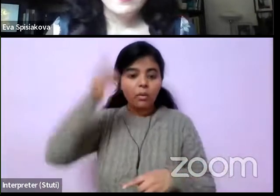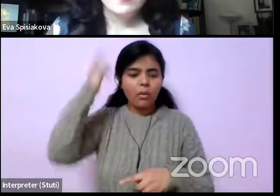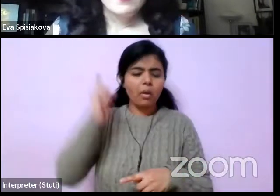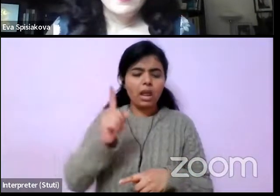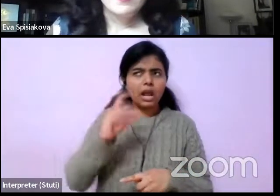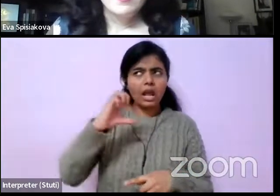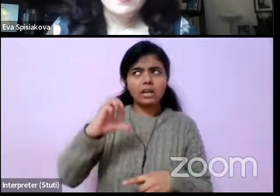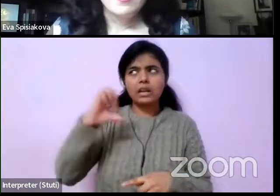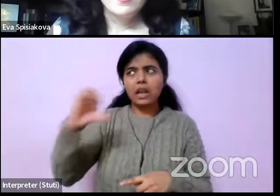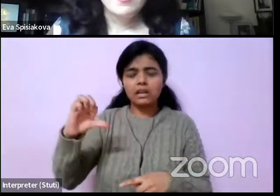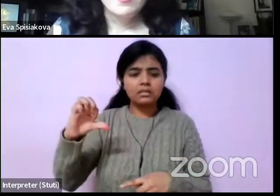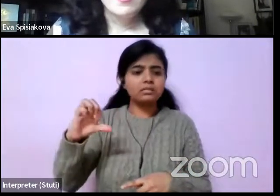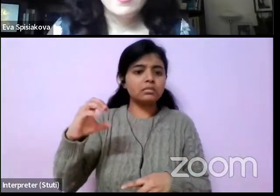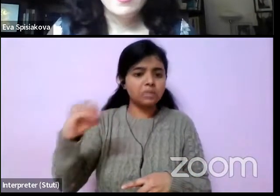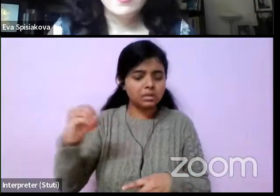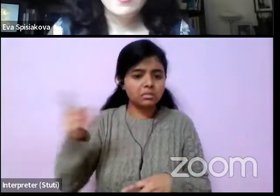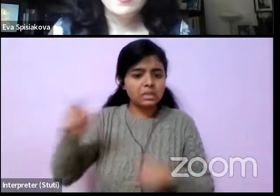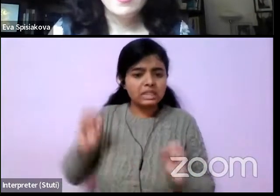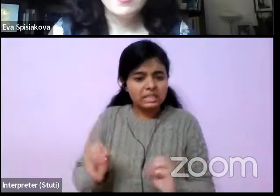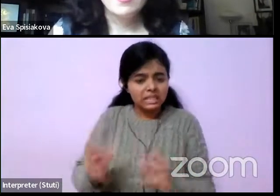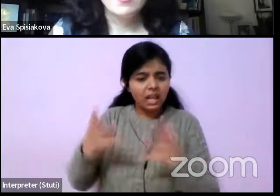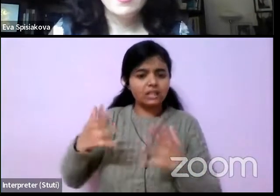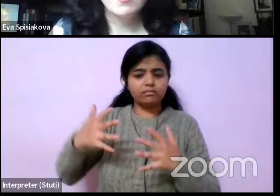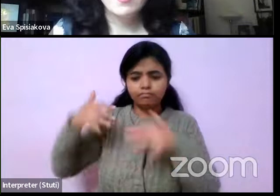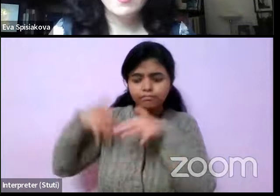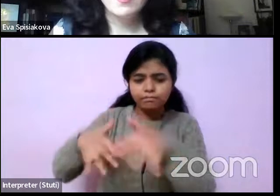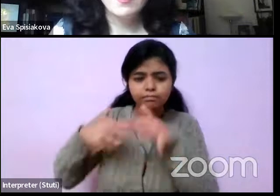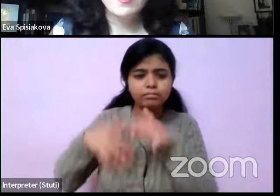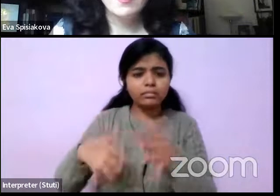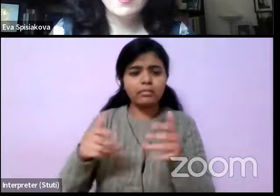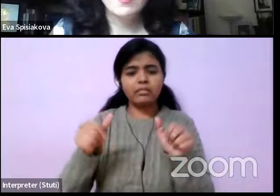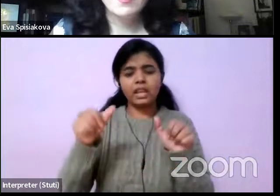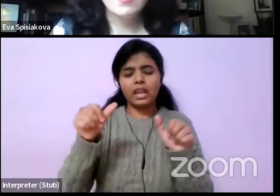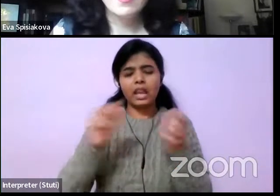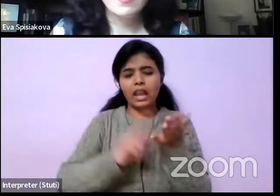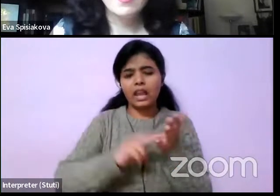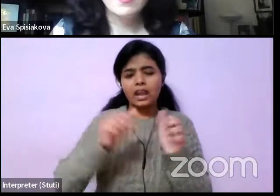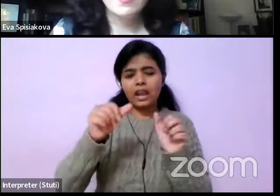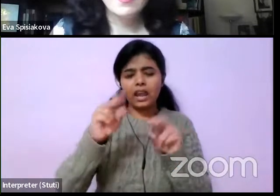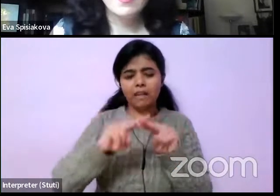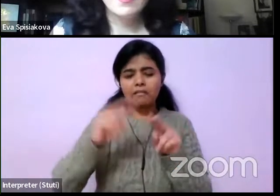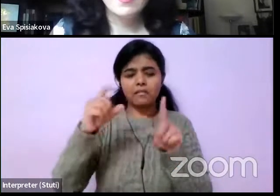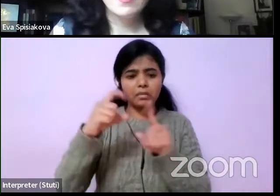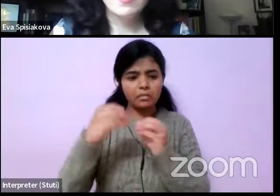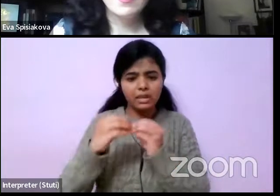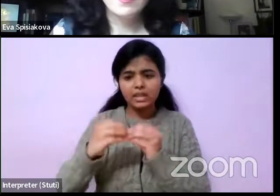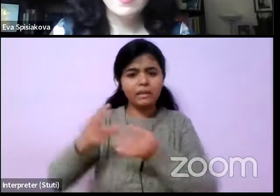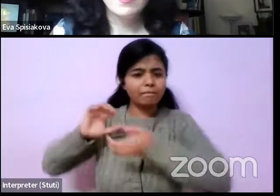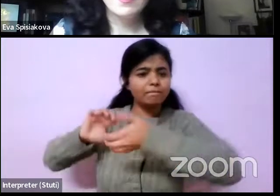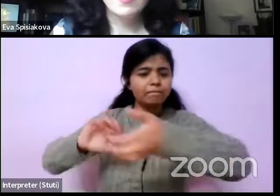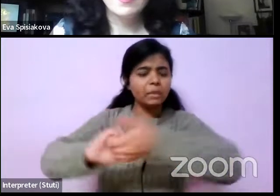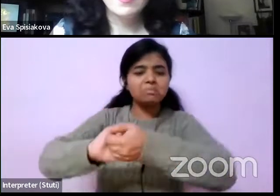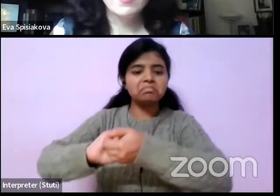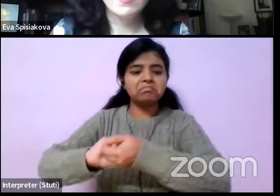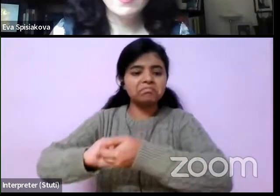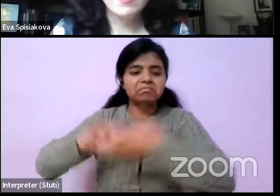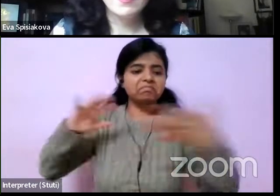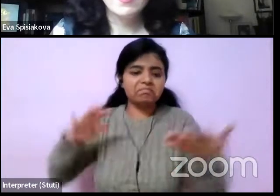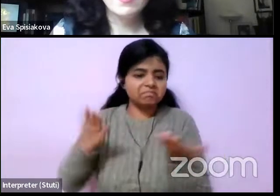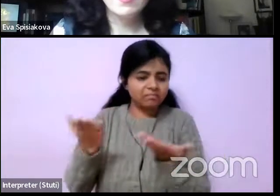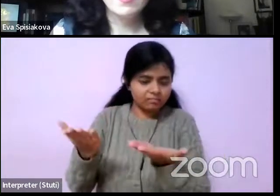Javed Abidi started it, many, AACB or NFB did not join, hands with Javed Abidi.